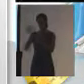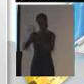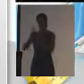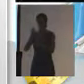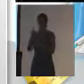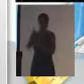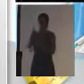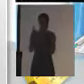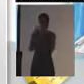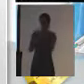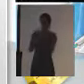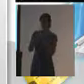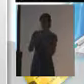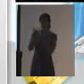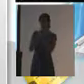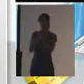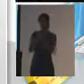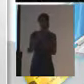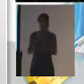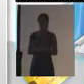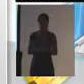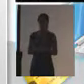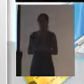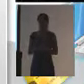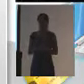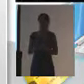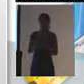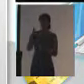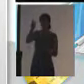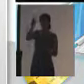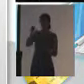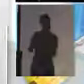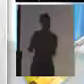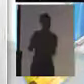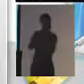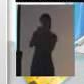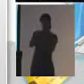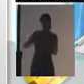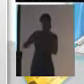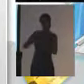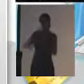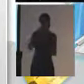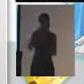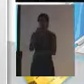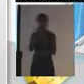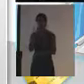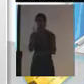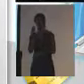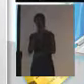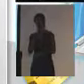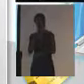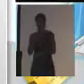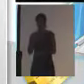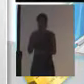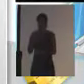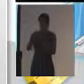a mono-objective, we do a media of both of them, an average and a median. So it's